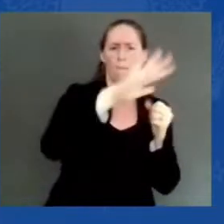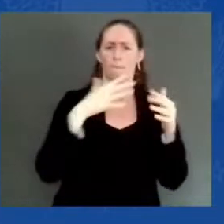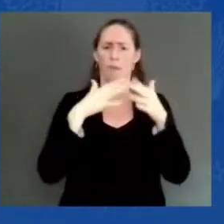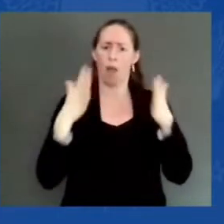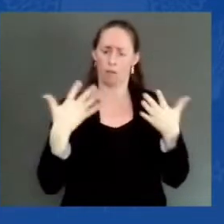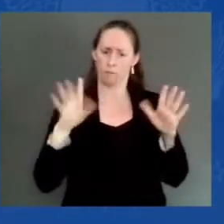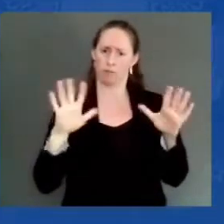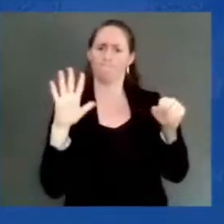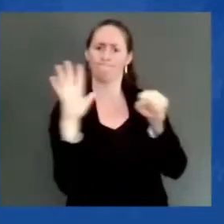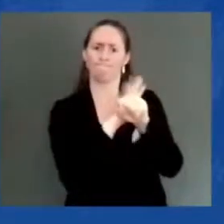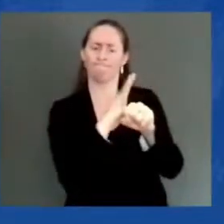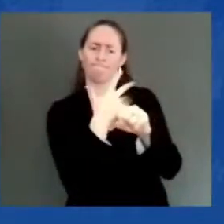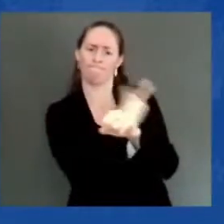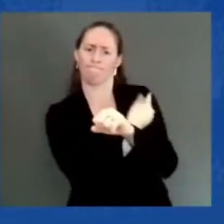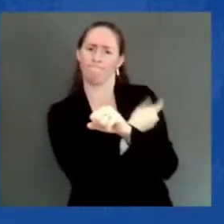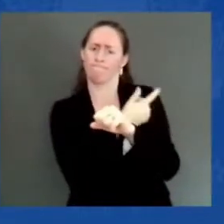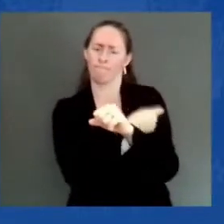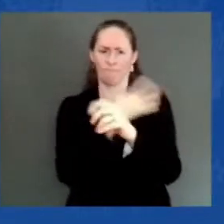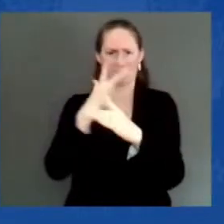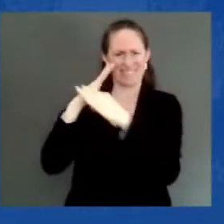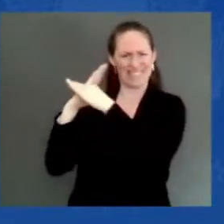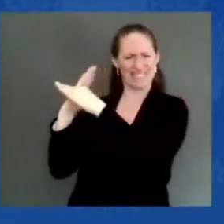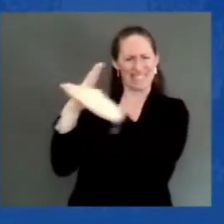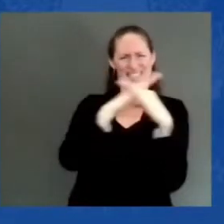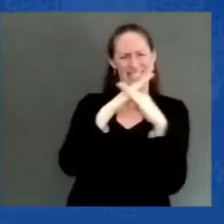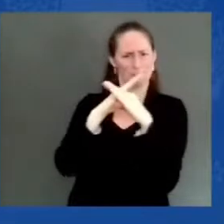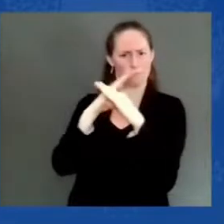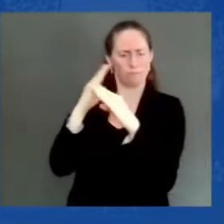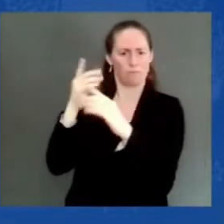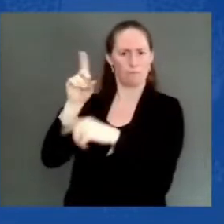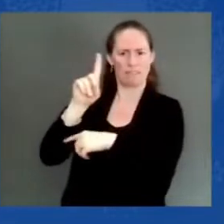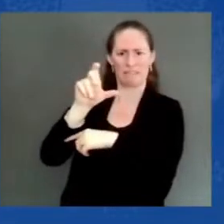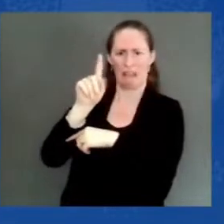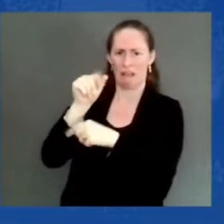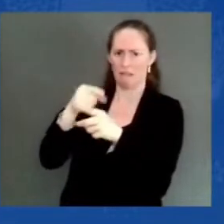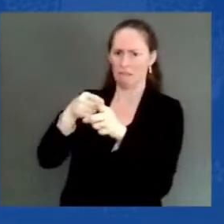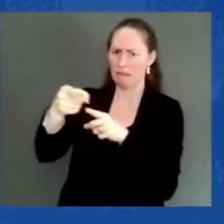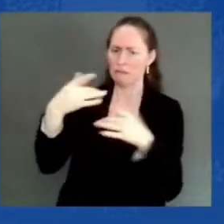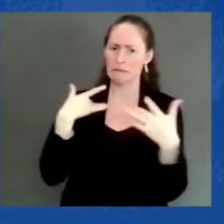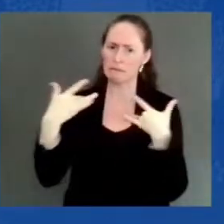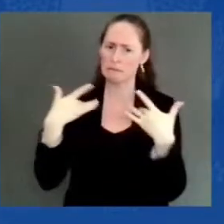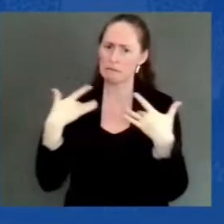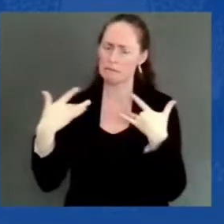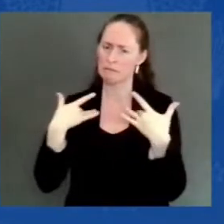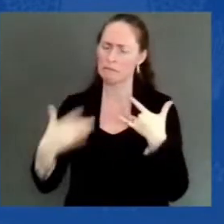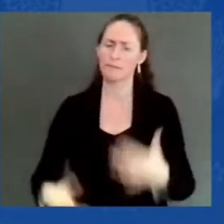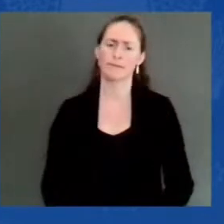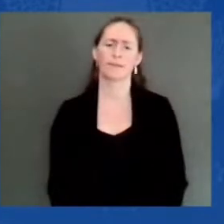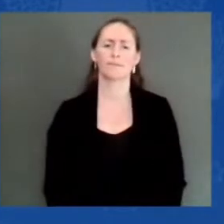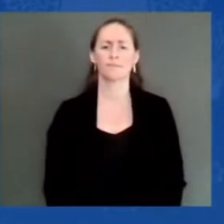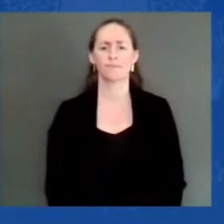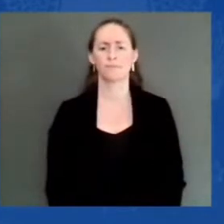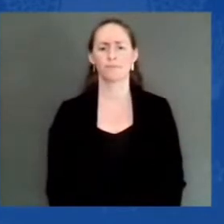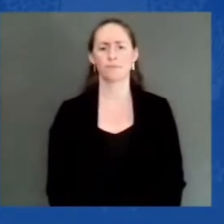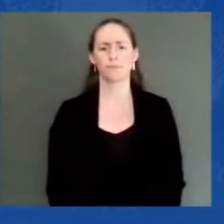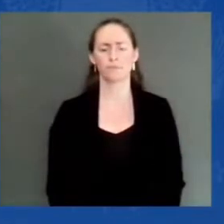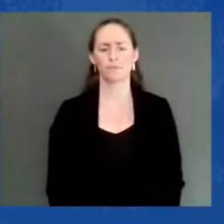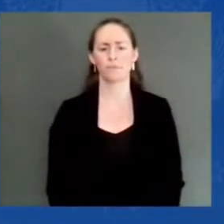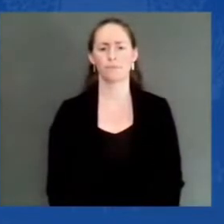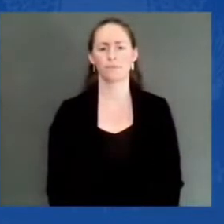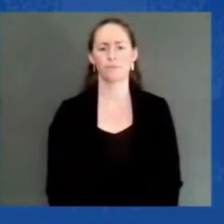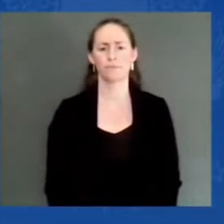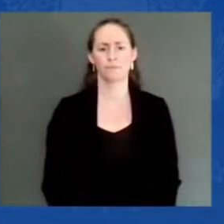the Delta variant of COVID-19. I just got a monthly briefing from my COVID team, and